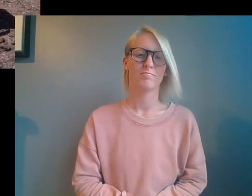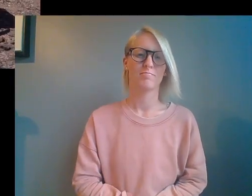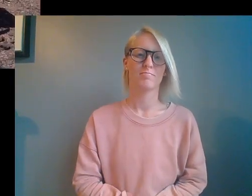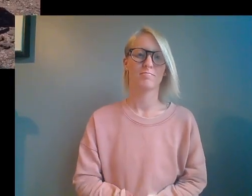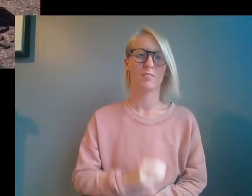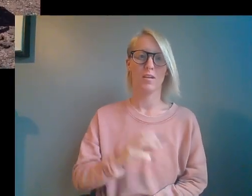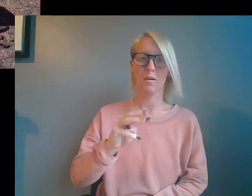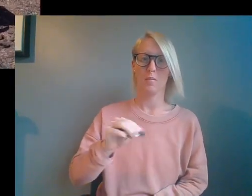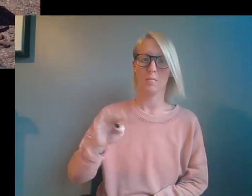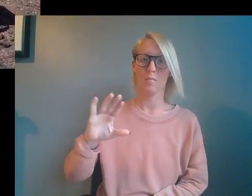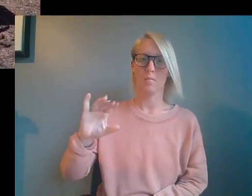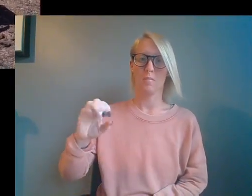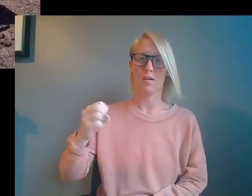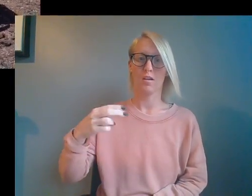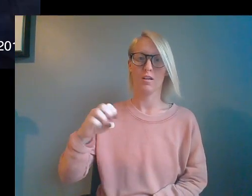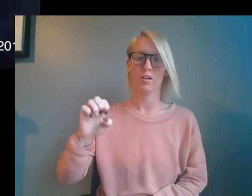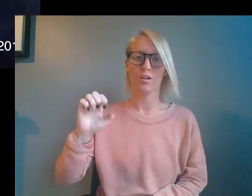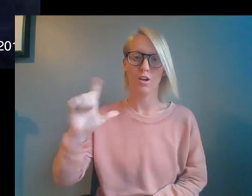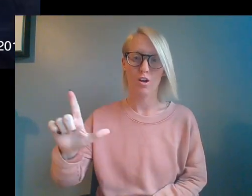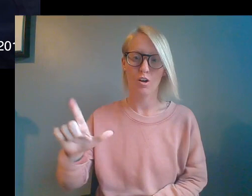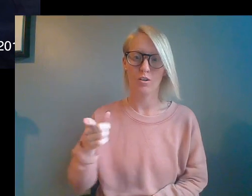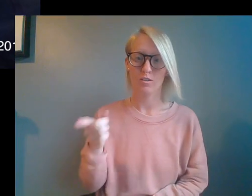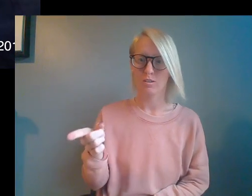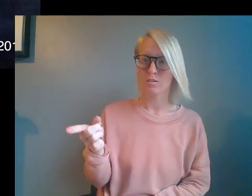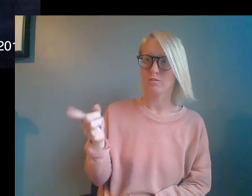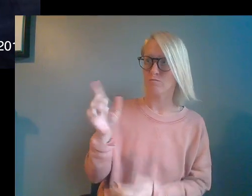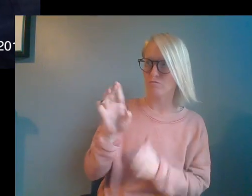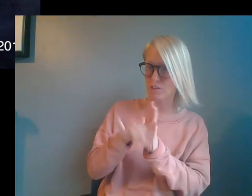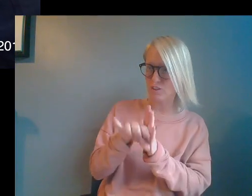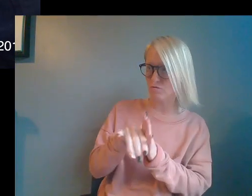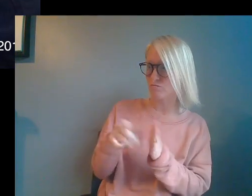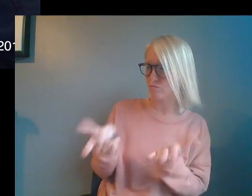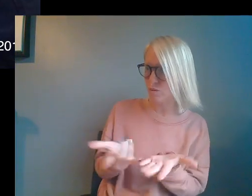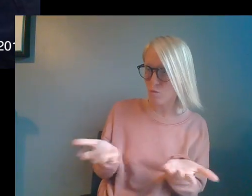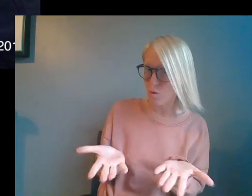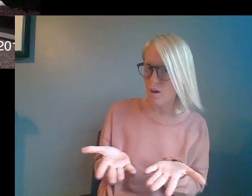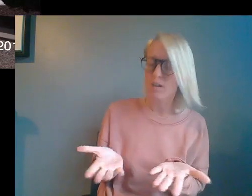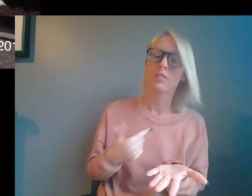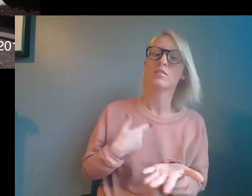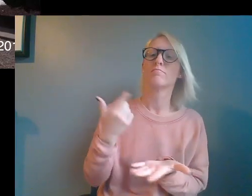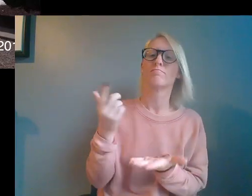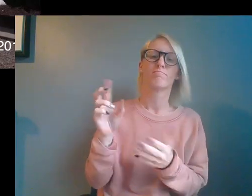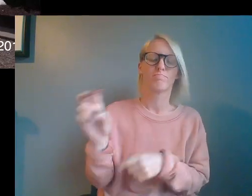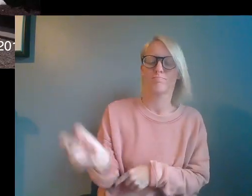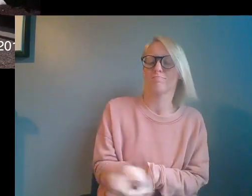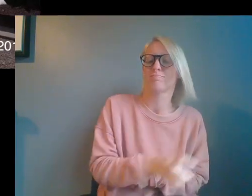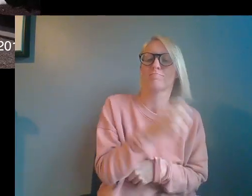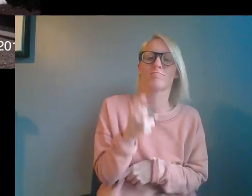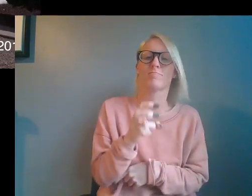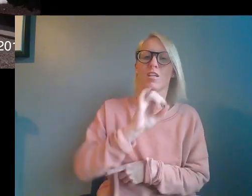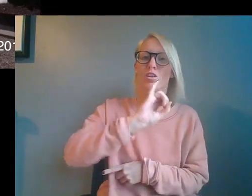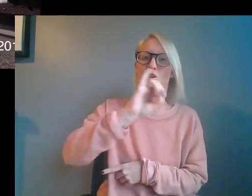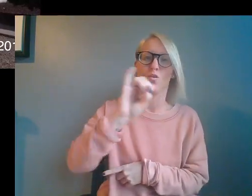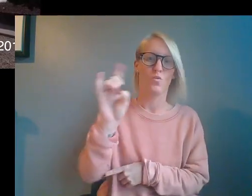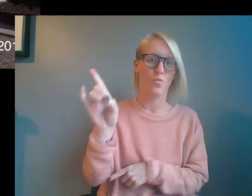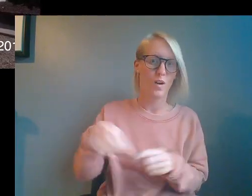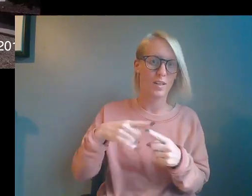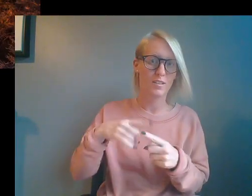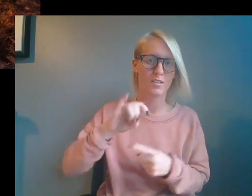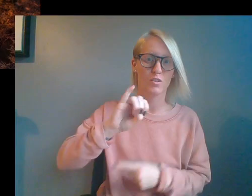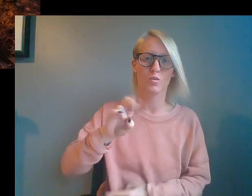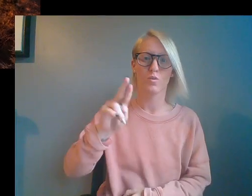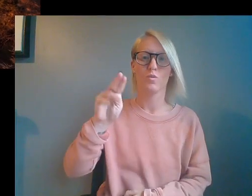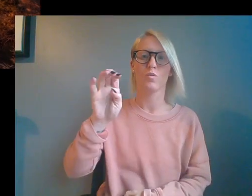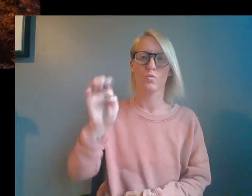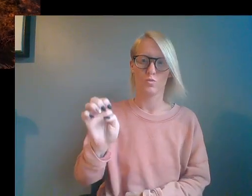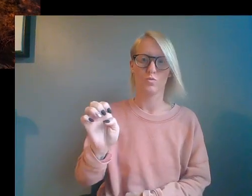My goal for this video series was just to capture my dad and I's journey on Route 66 and to show what the route looked like in June of 2019.